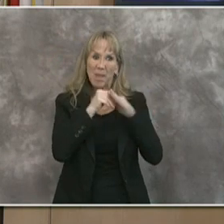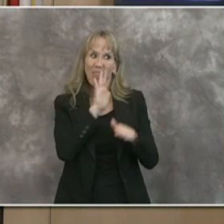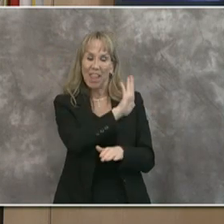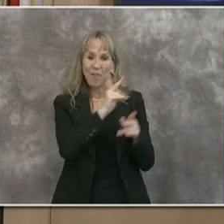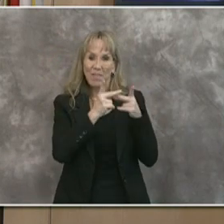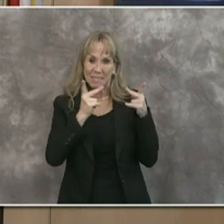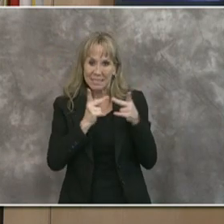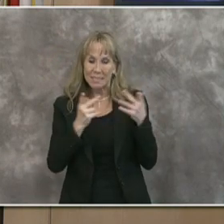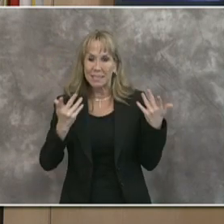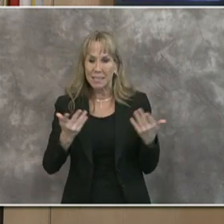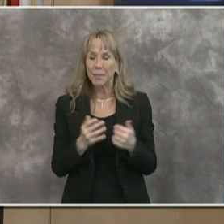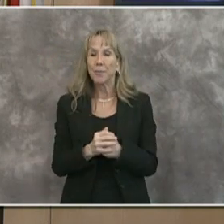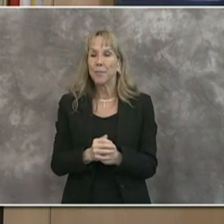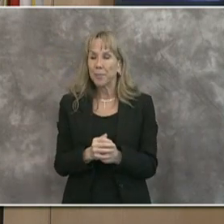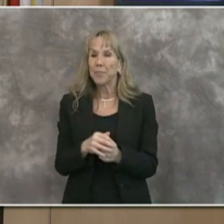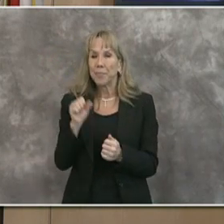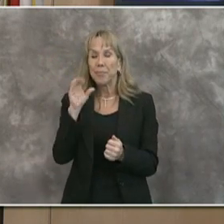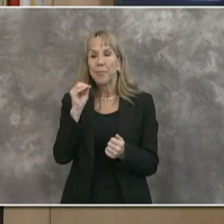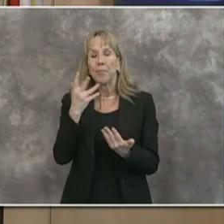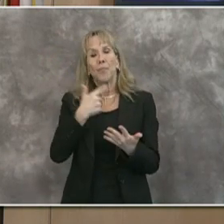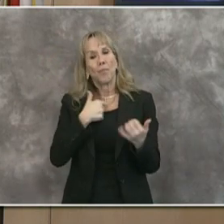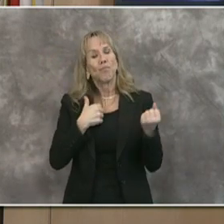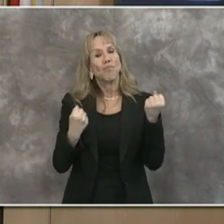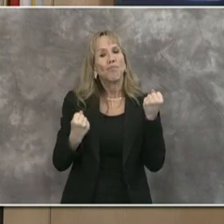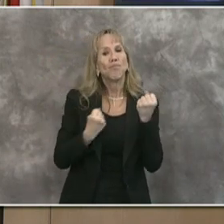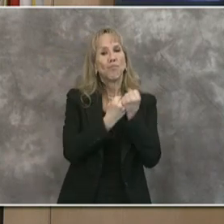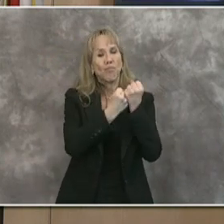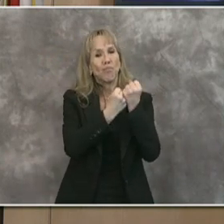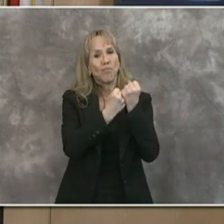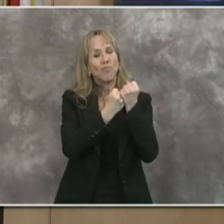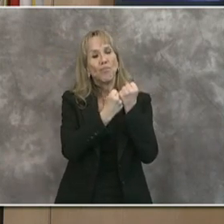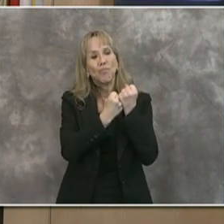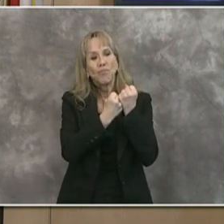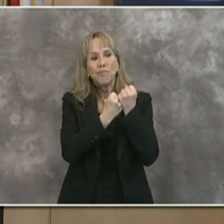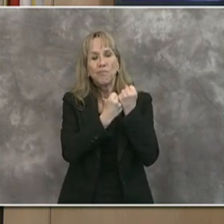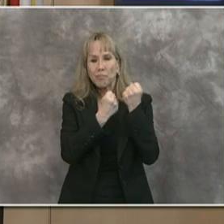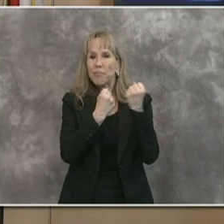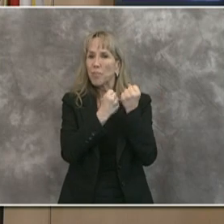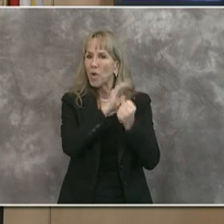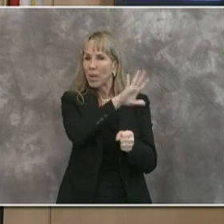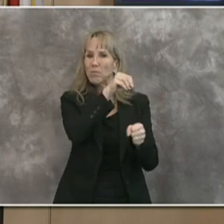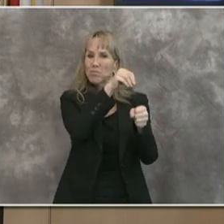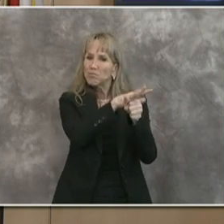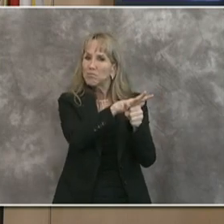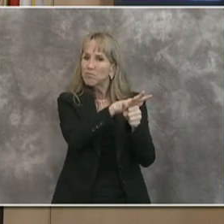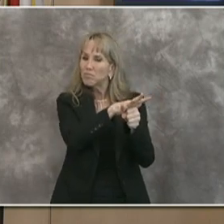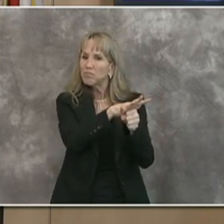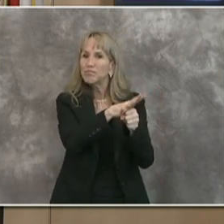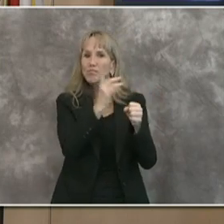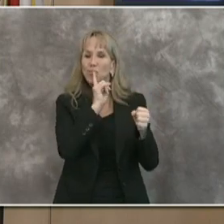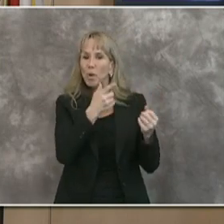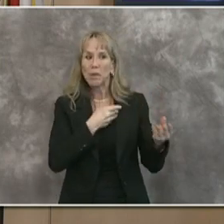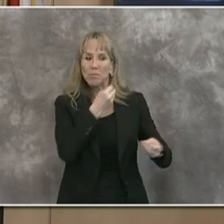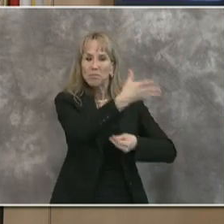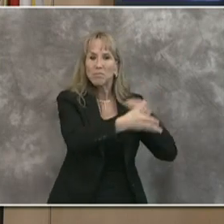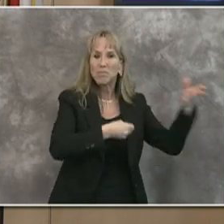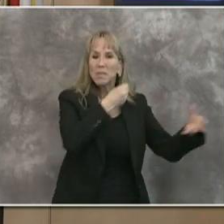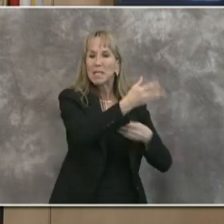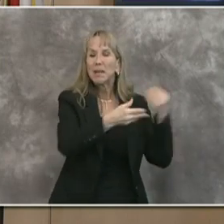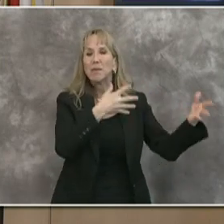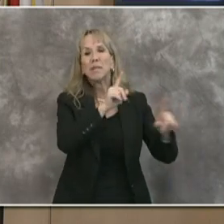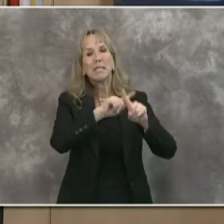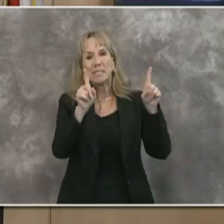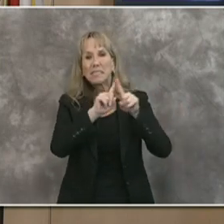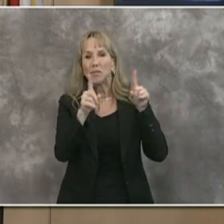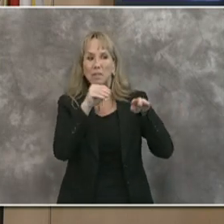facility. So we have supported that outbreak control effort by giving them infection